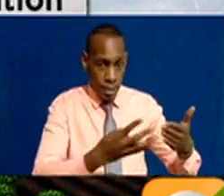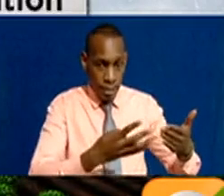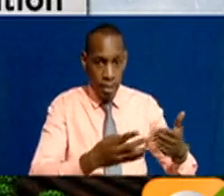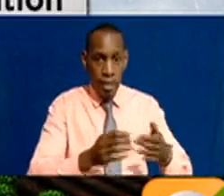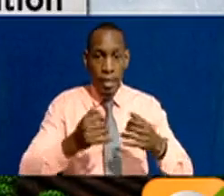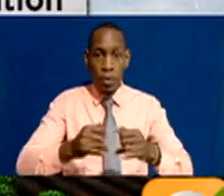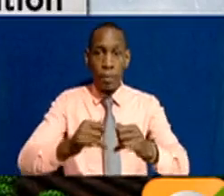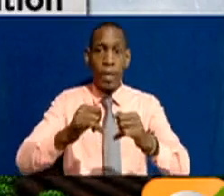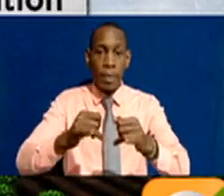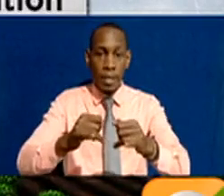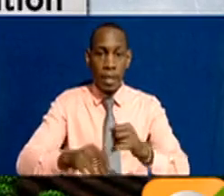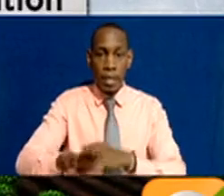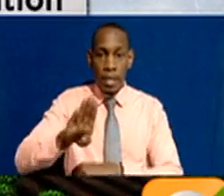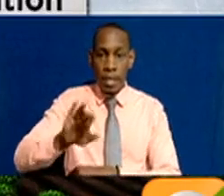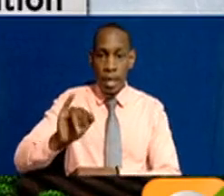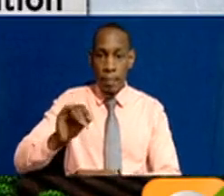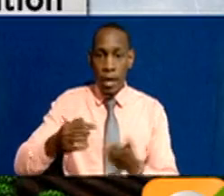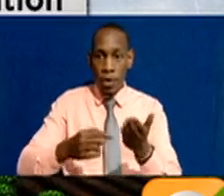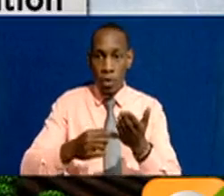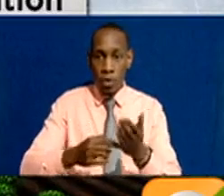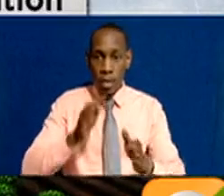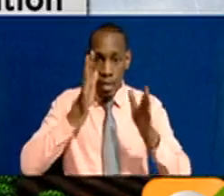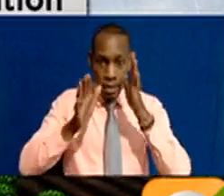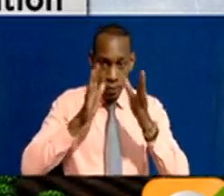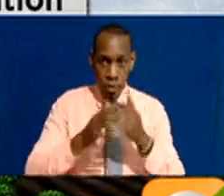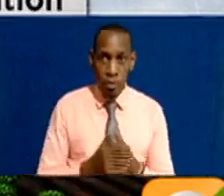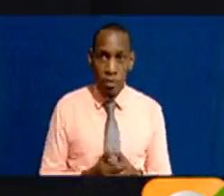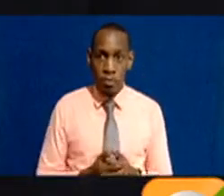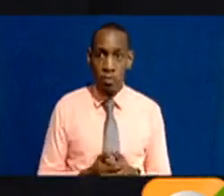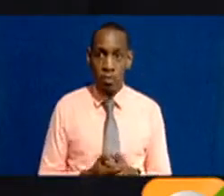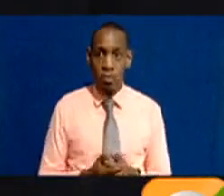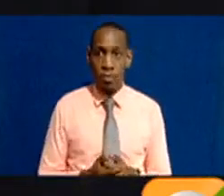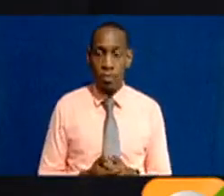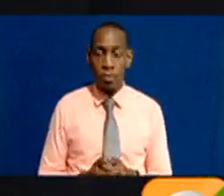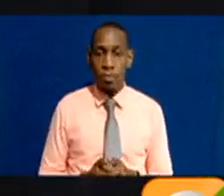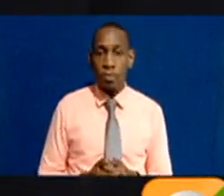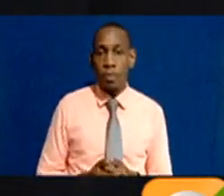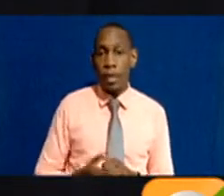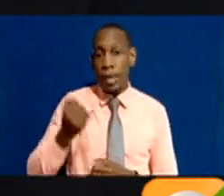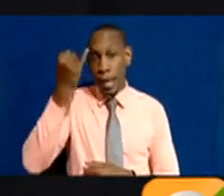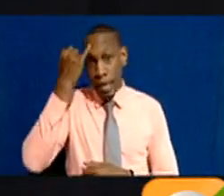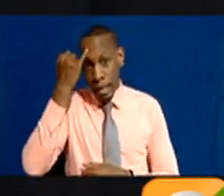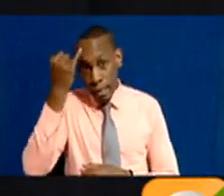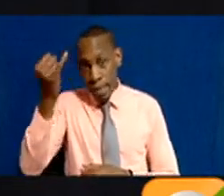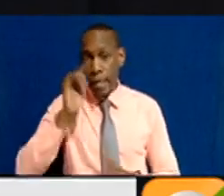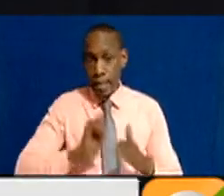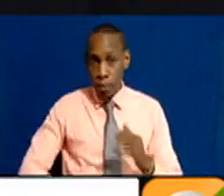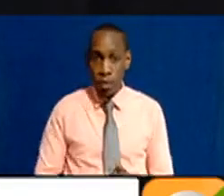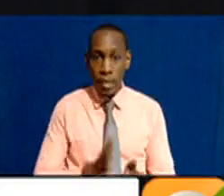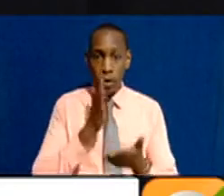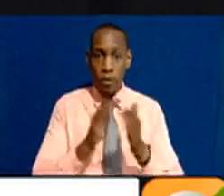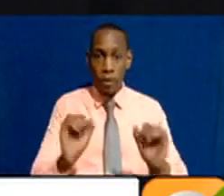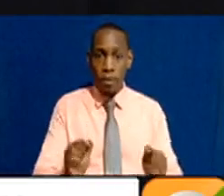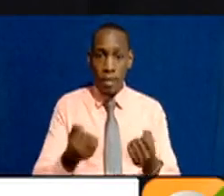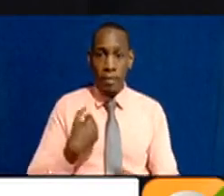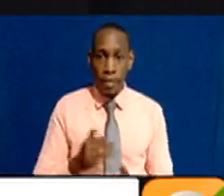for implementation of biotechnology innovations. And the principle is to ensure safety,